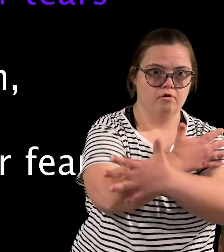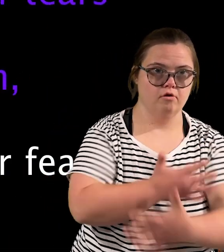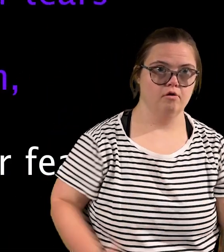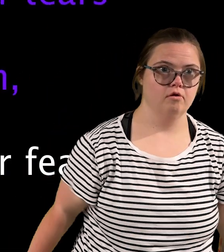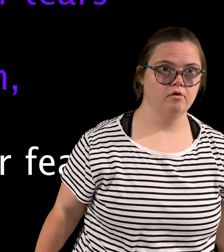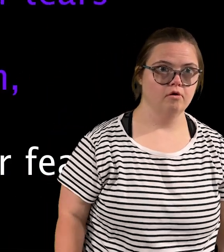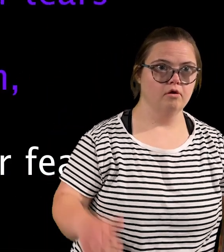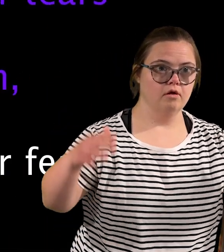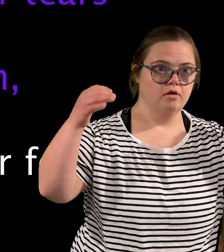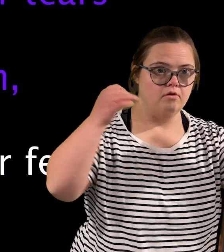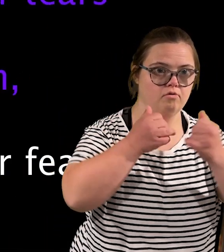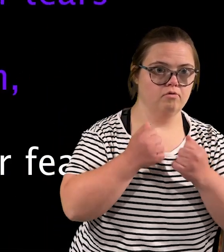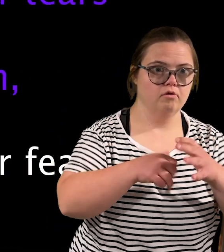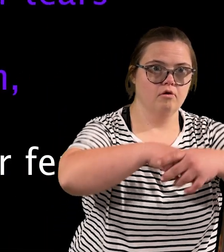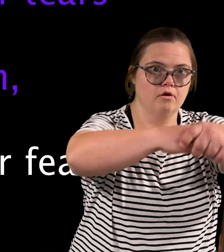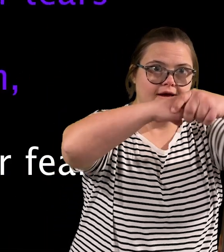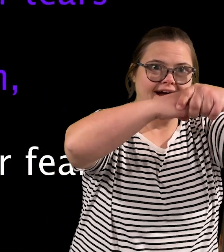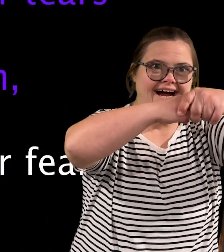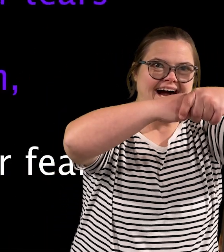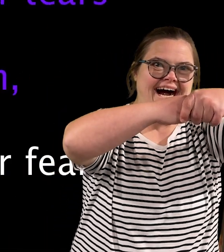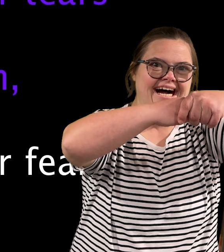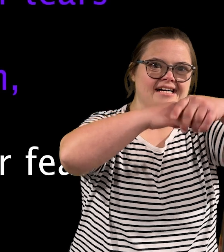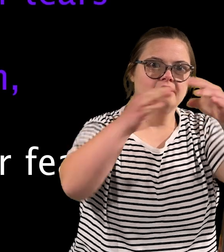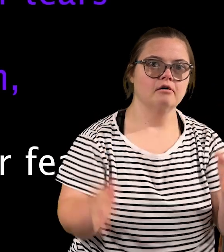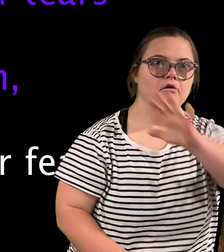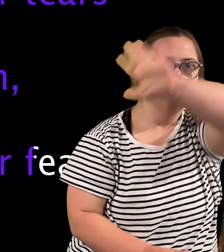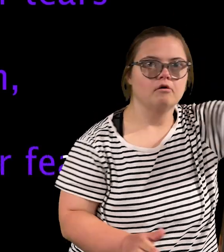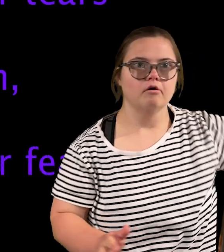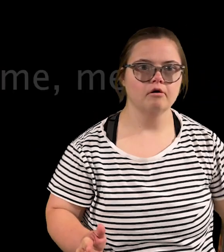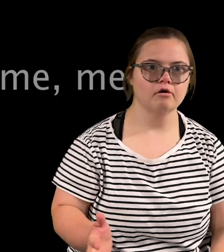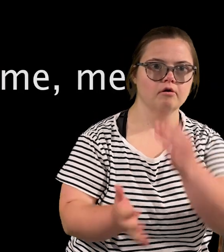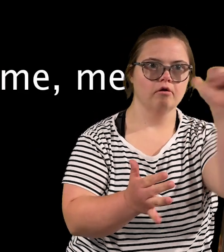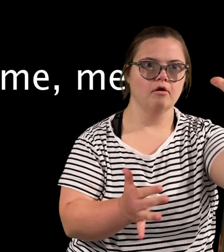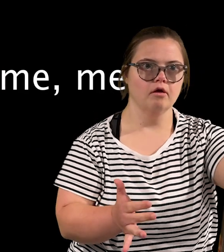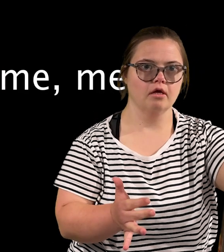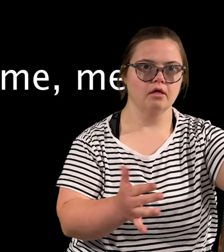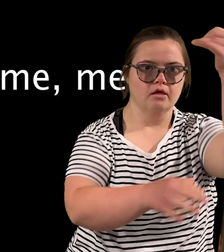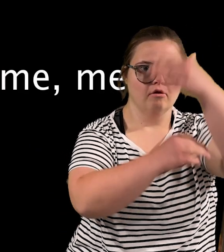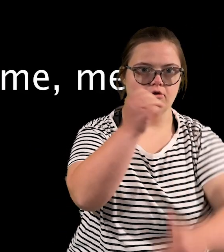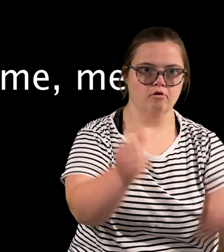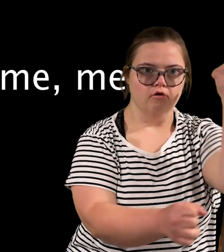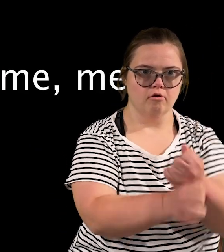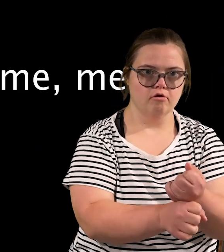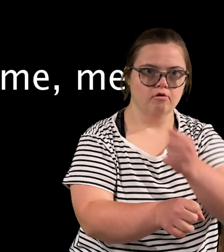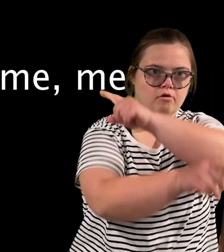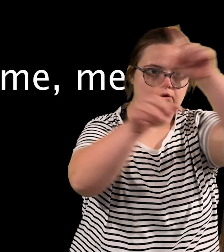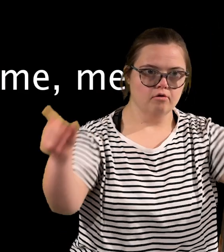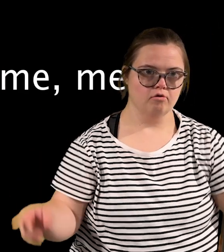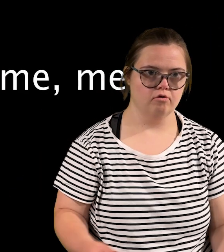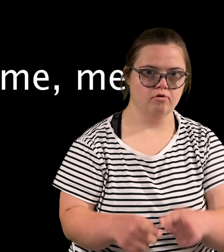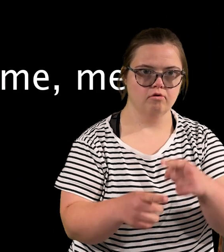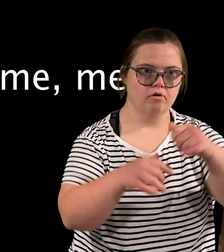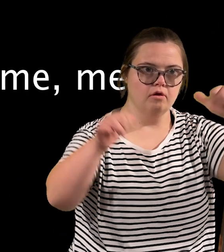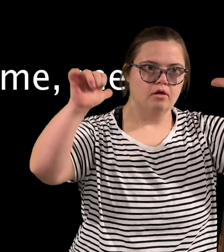fight away all of your fears. I held your